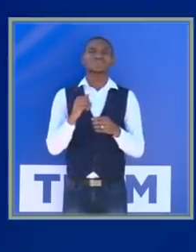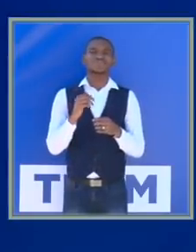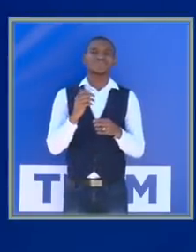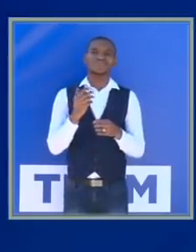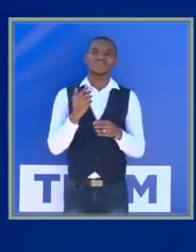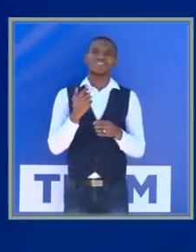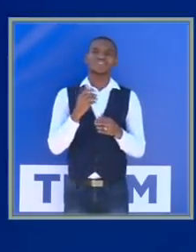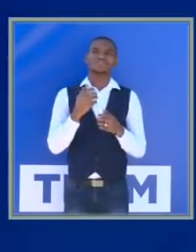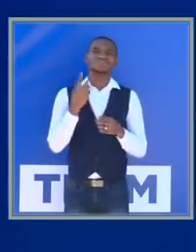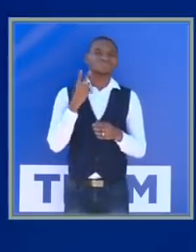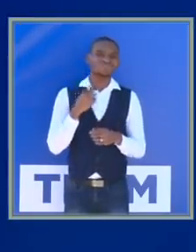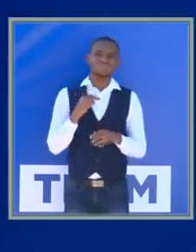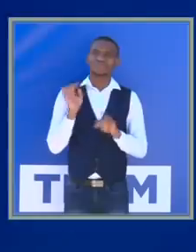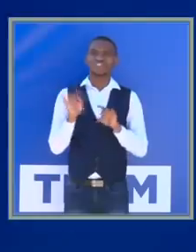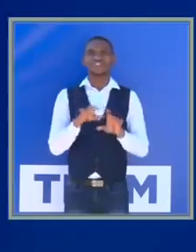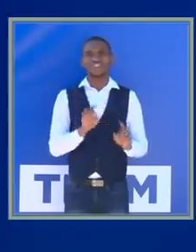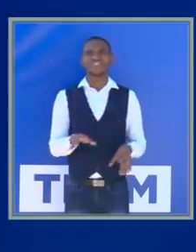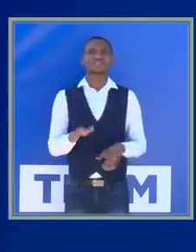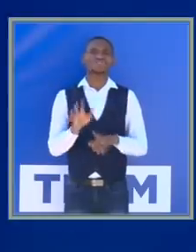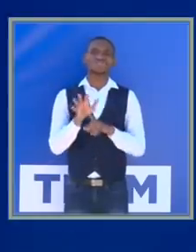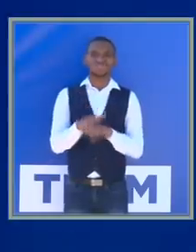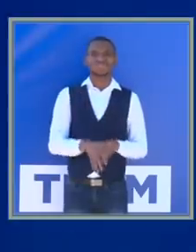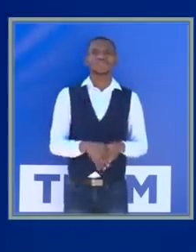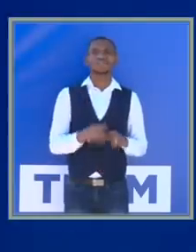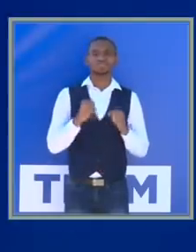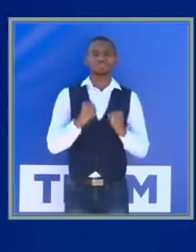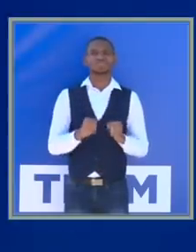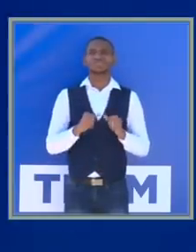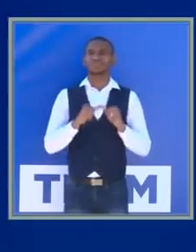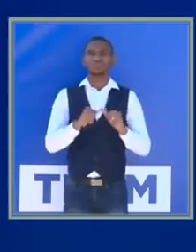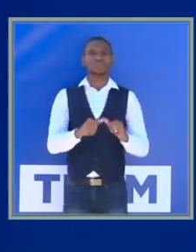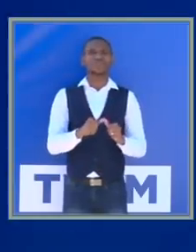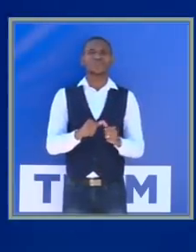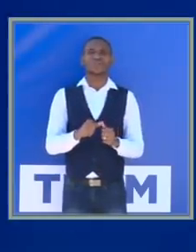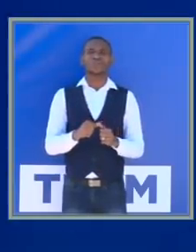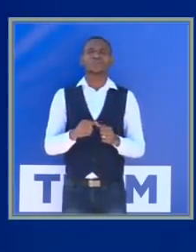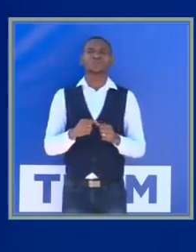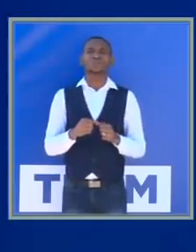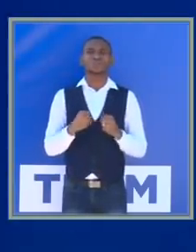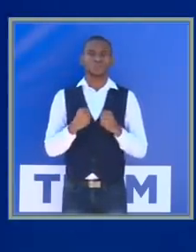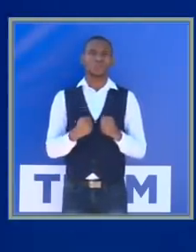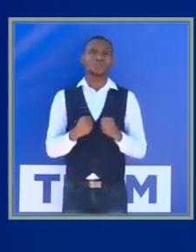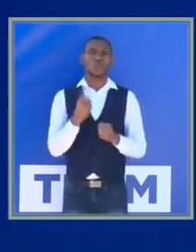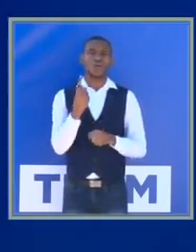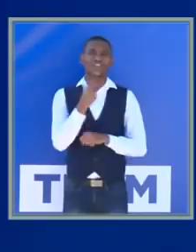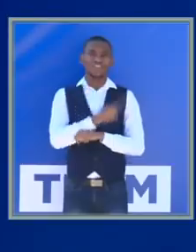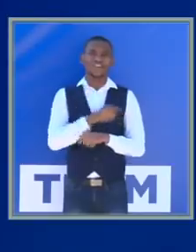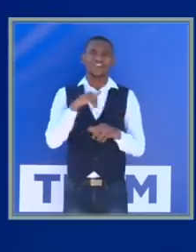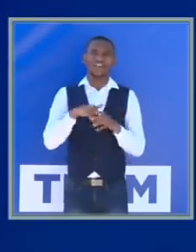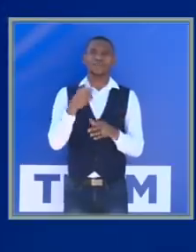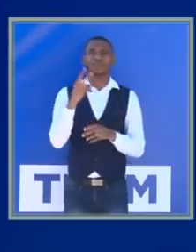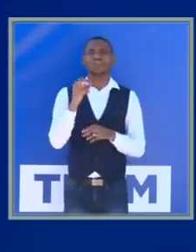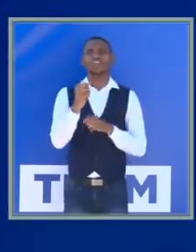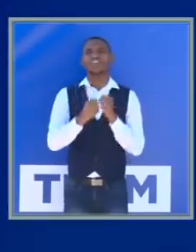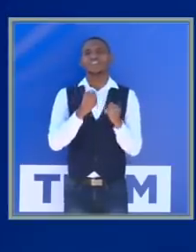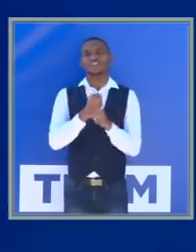all kinds of suffering, she's remained strong. And I want to tell you, one day in 20 years to